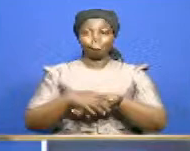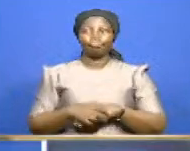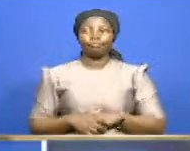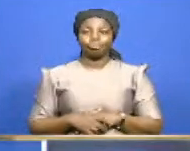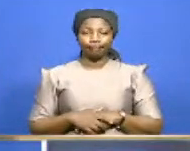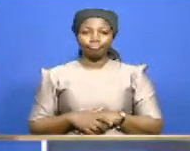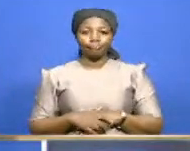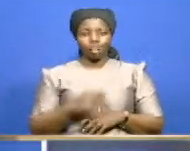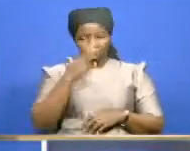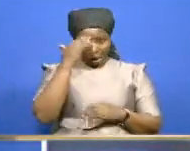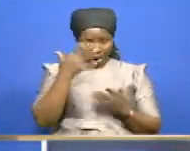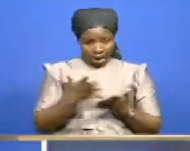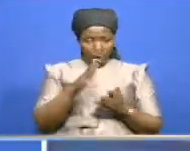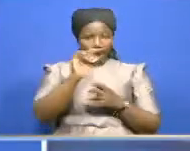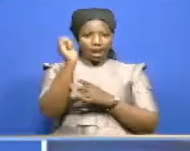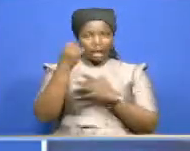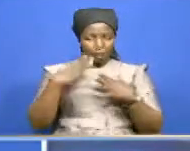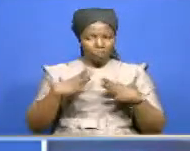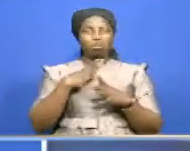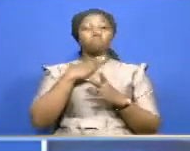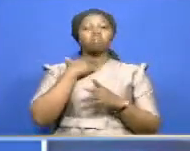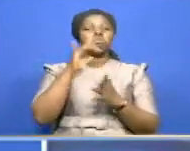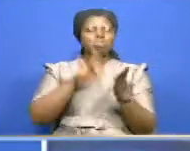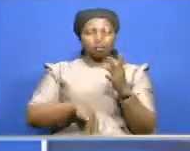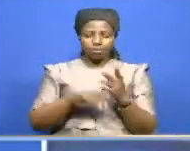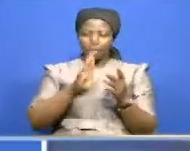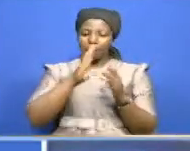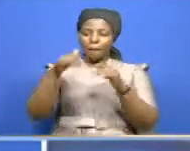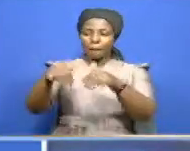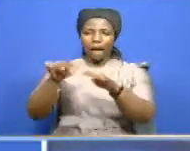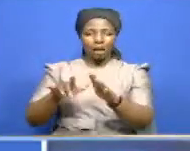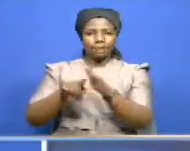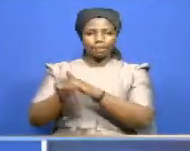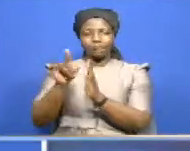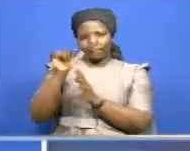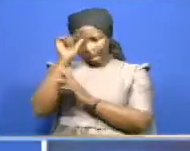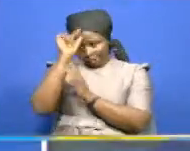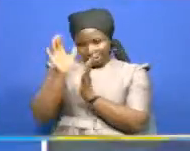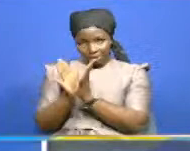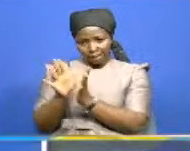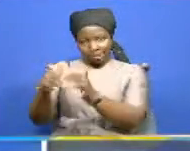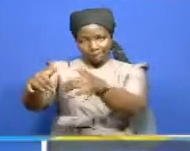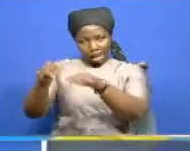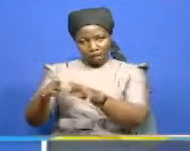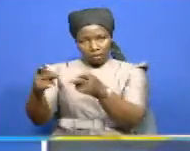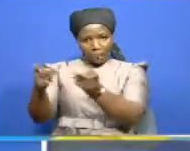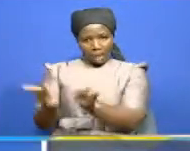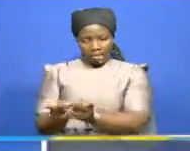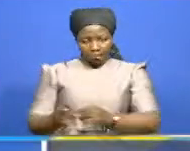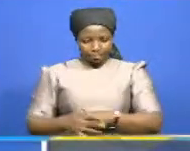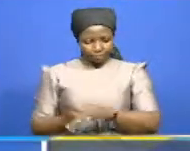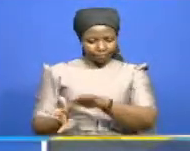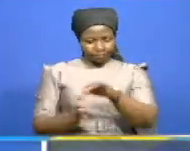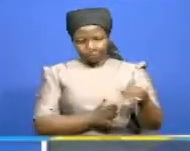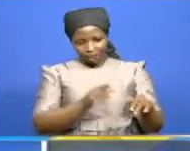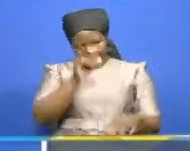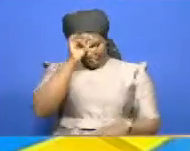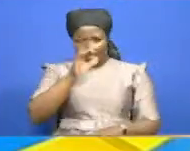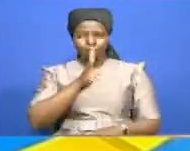to be buried at cemeteries. Benson Driopa reporting for Channel 1 Business. The government borrowed